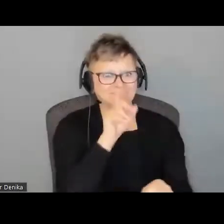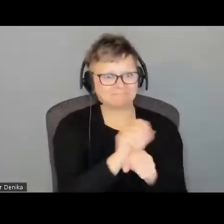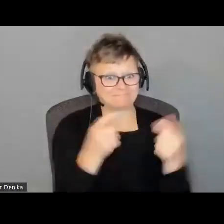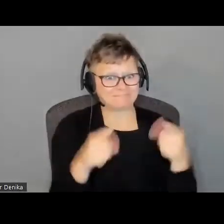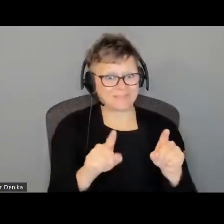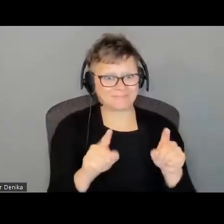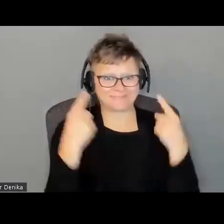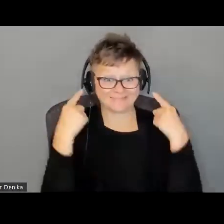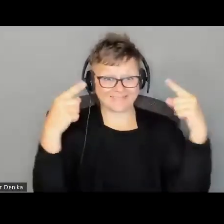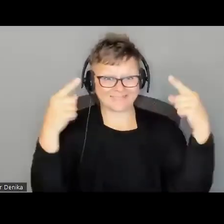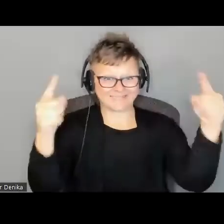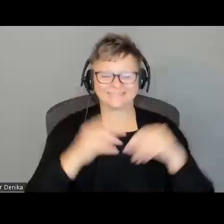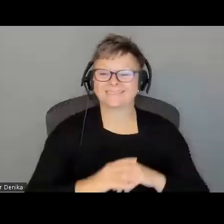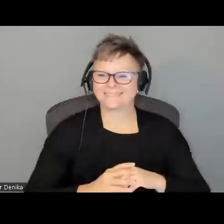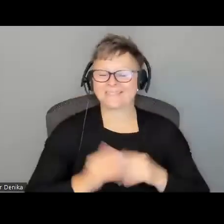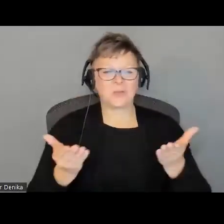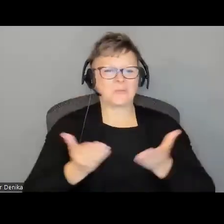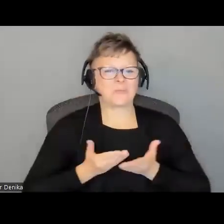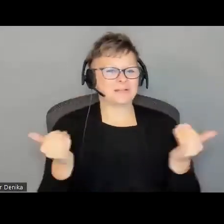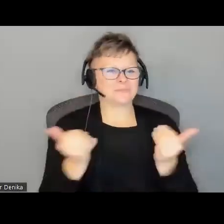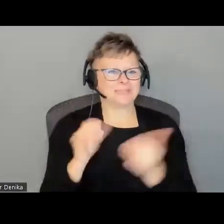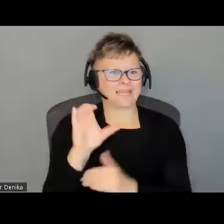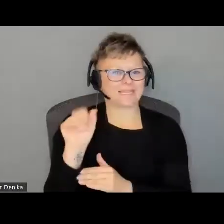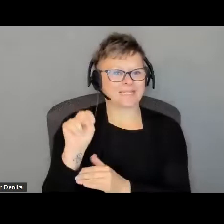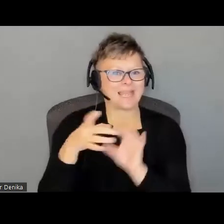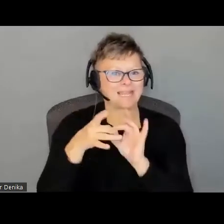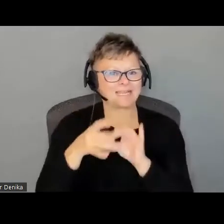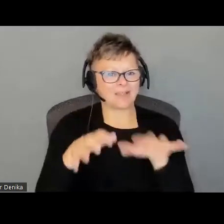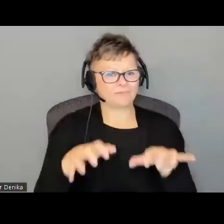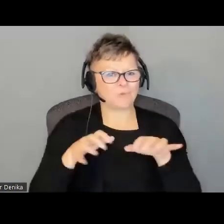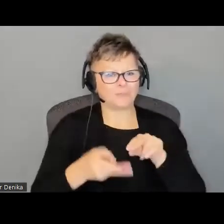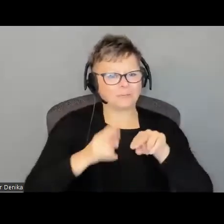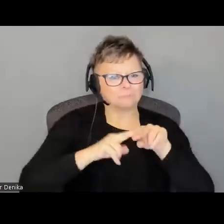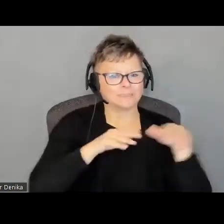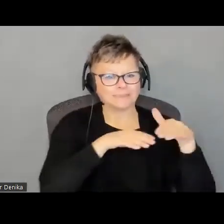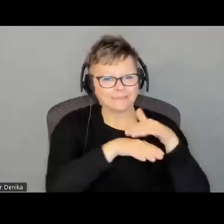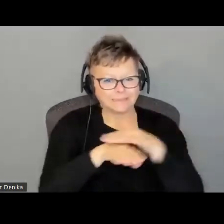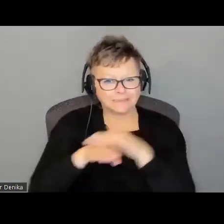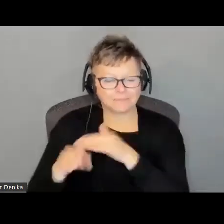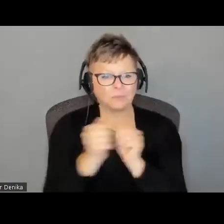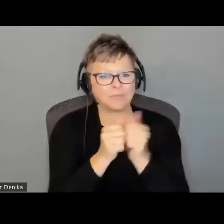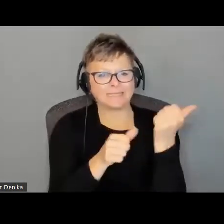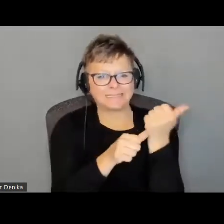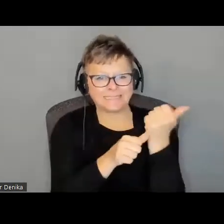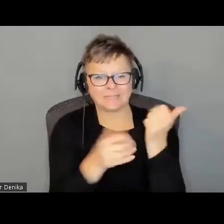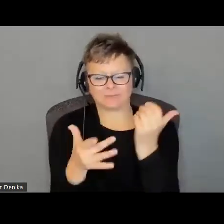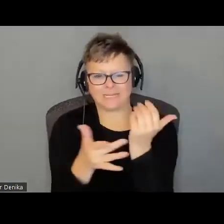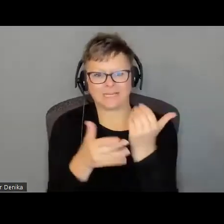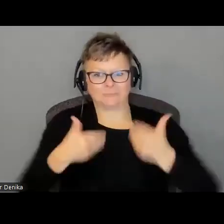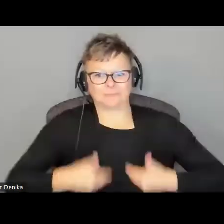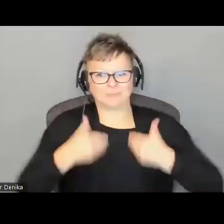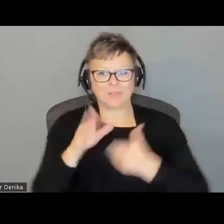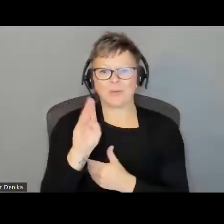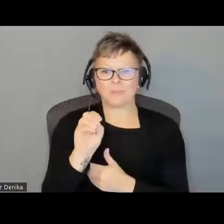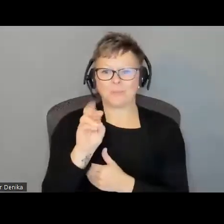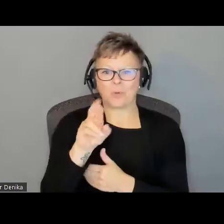So welcome to today's Can Connect Forum, Increasing Accessibility with Assistive Technology. I'm Boris Vukovic. I'm the